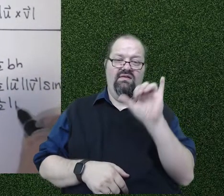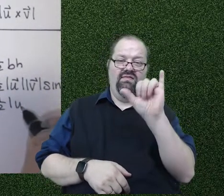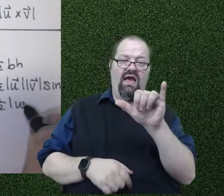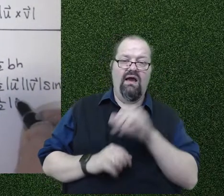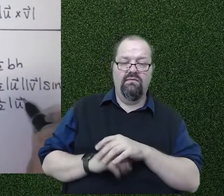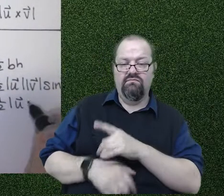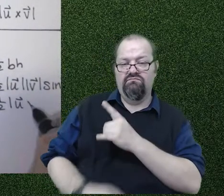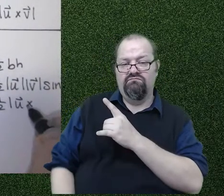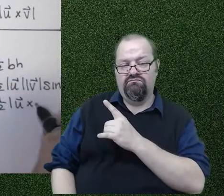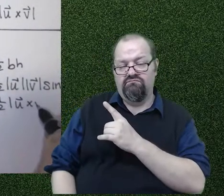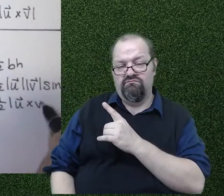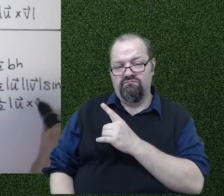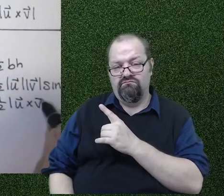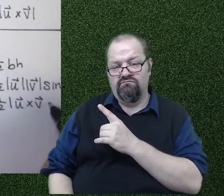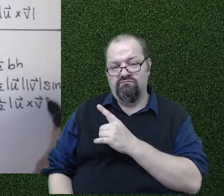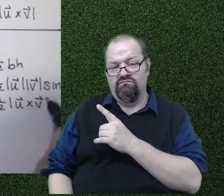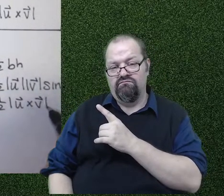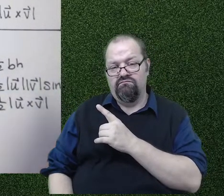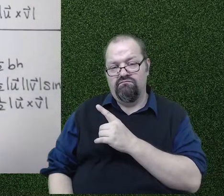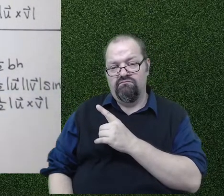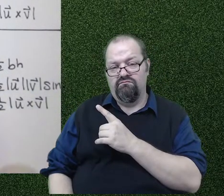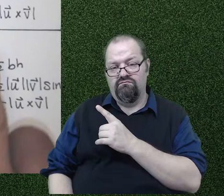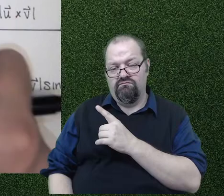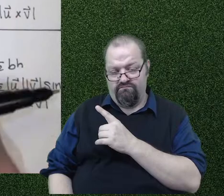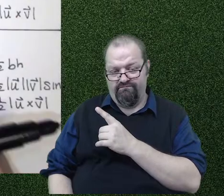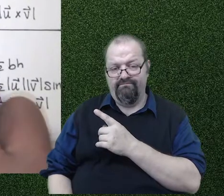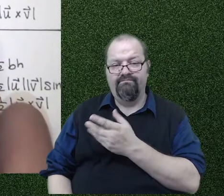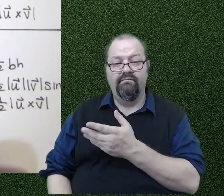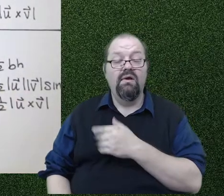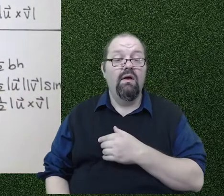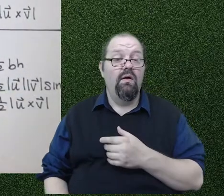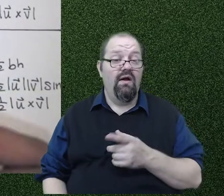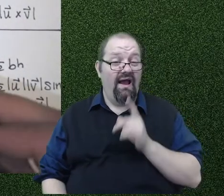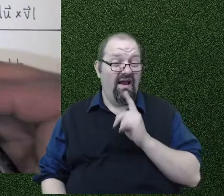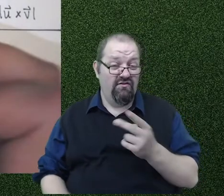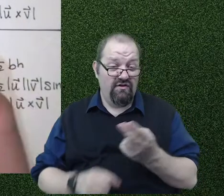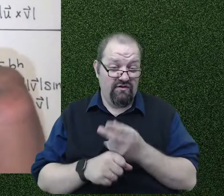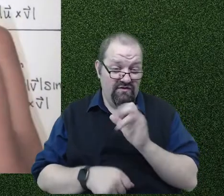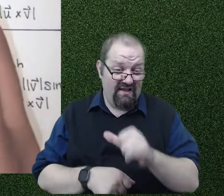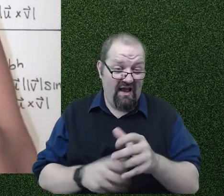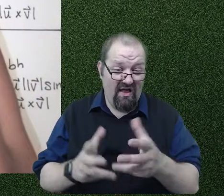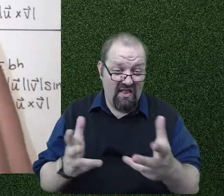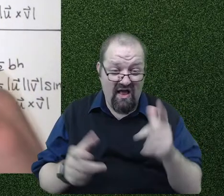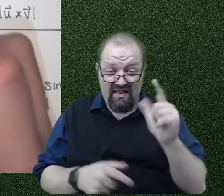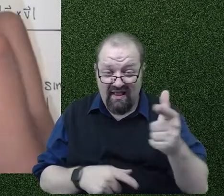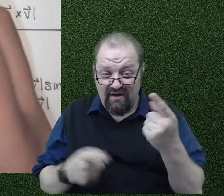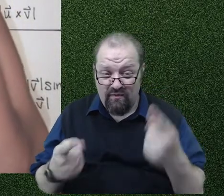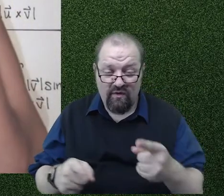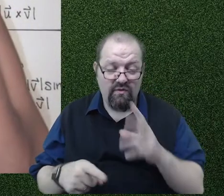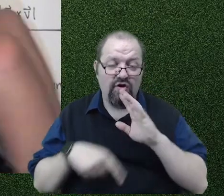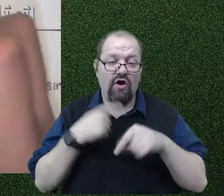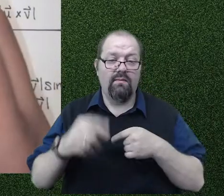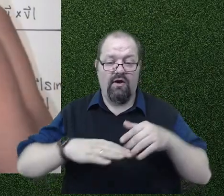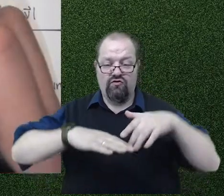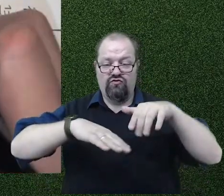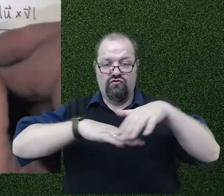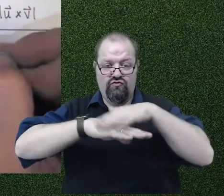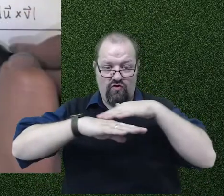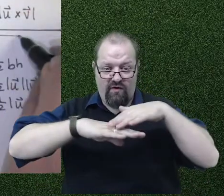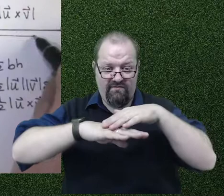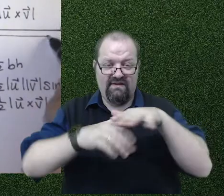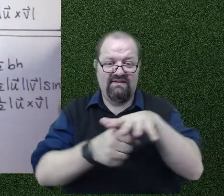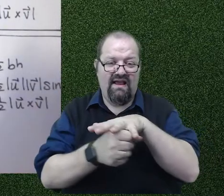half of the magnitude of the cross product. We actually use this a lot later when we look at surface area